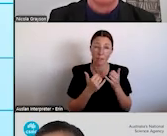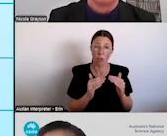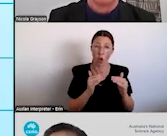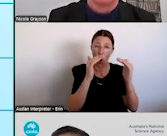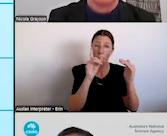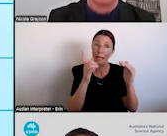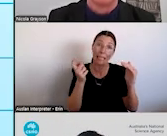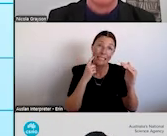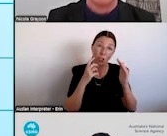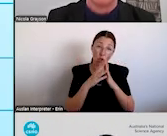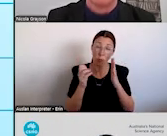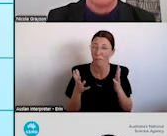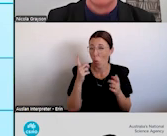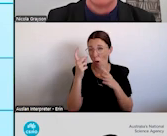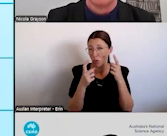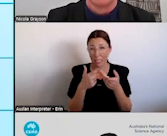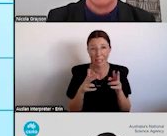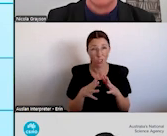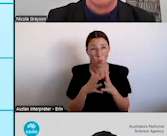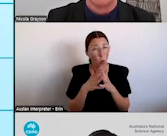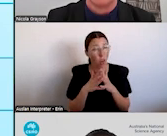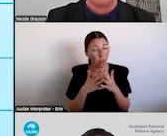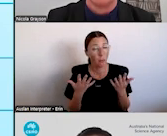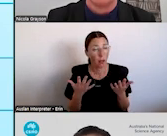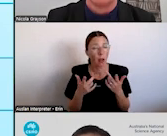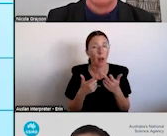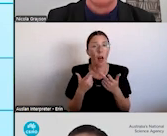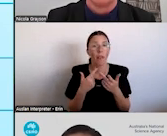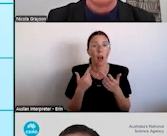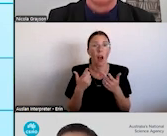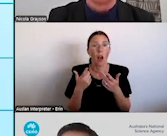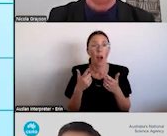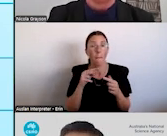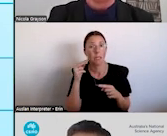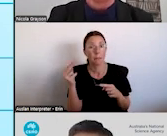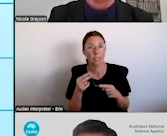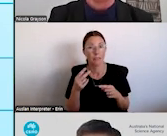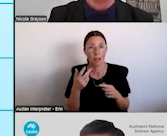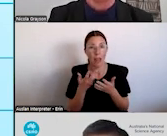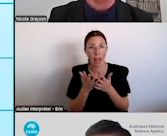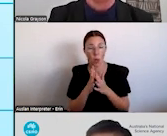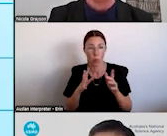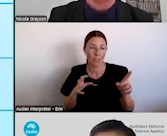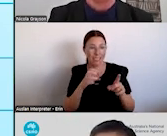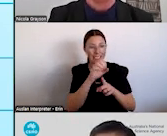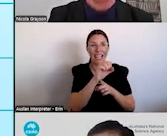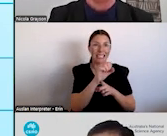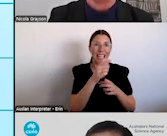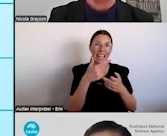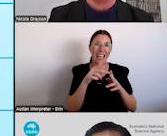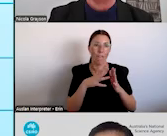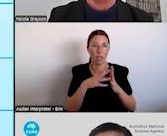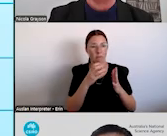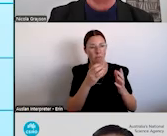it? On the other hand, the detectability of a removal or breach is also important. When something is removed, do you